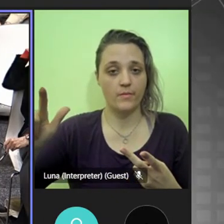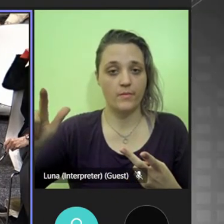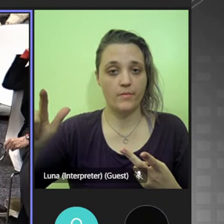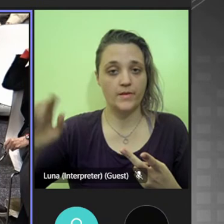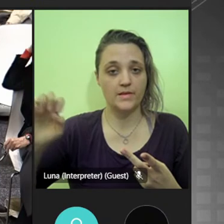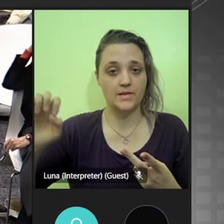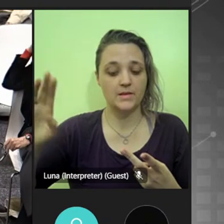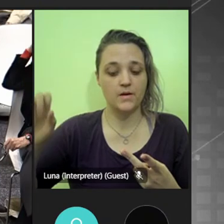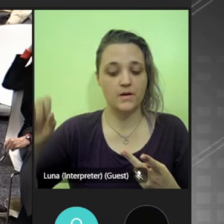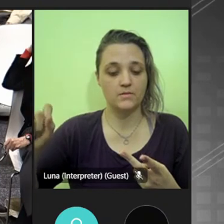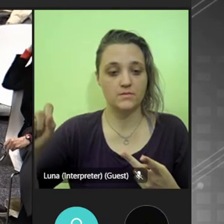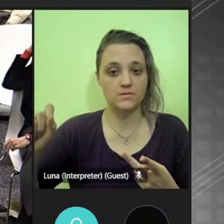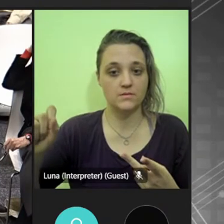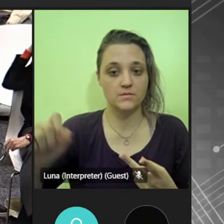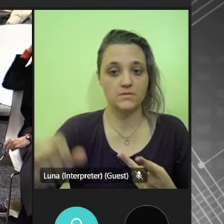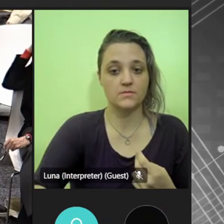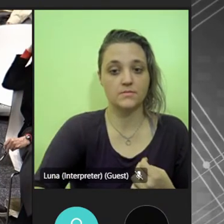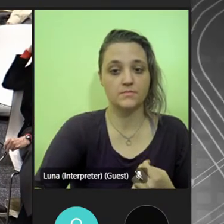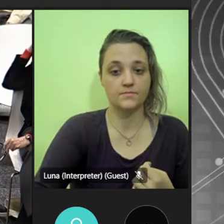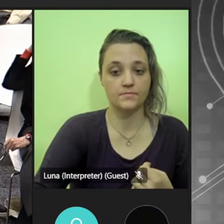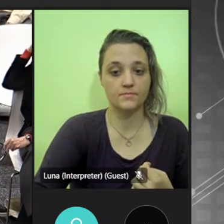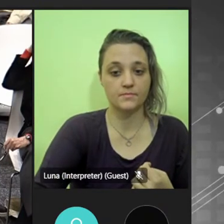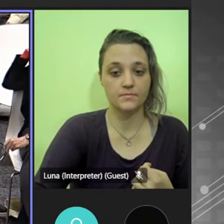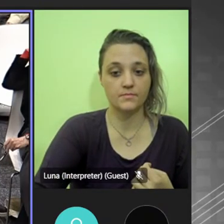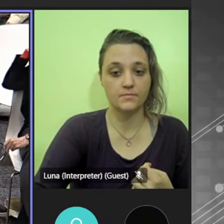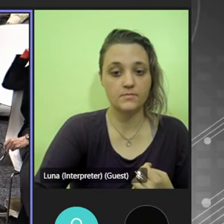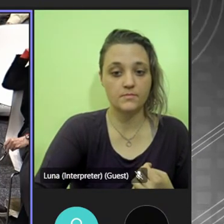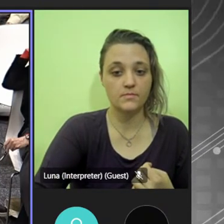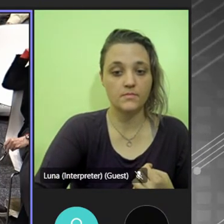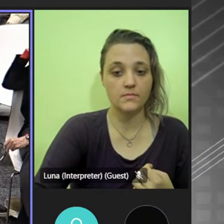Capitol ebus